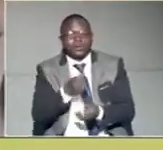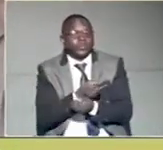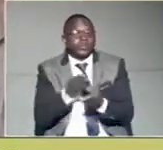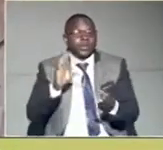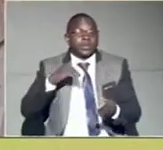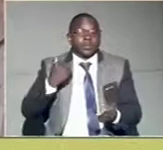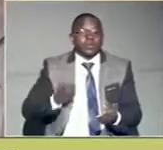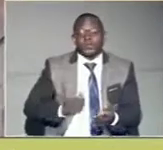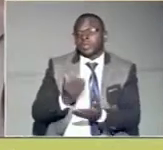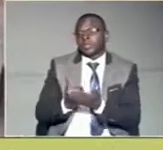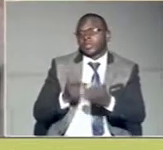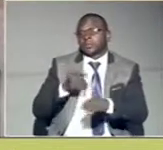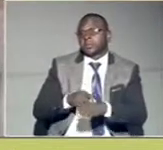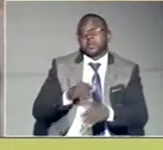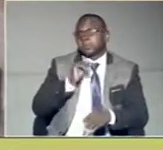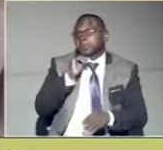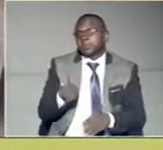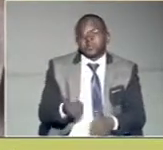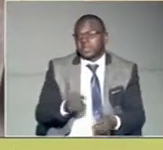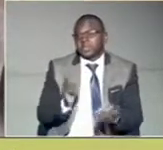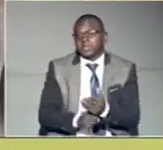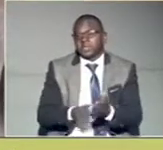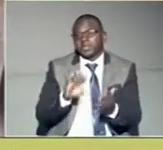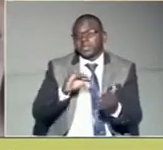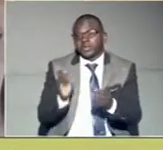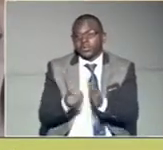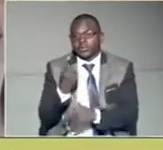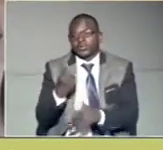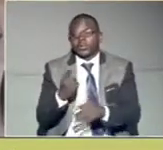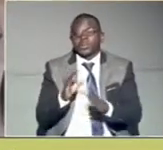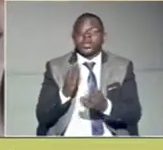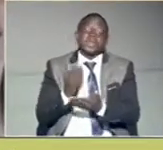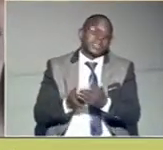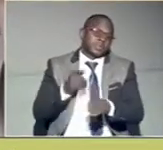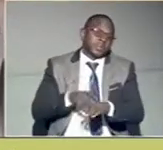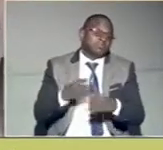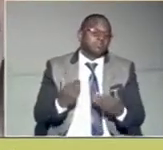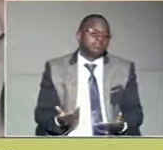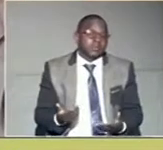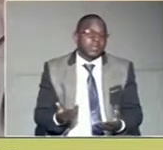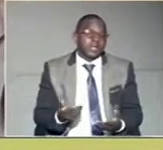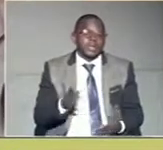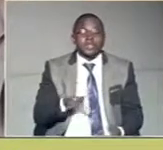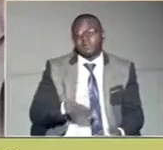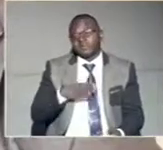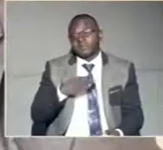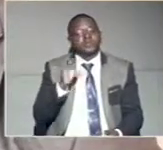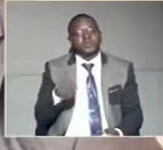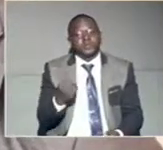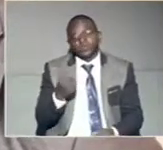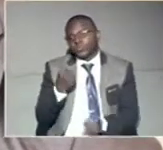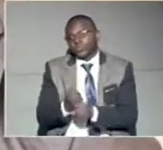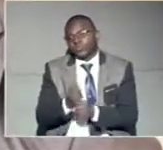women sometimes do not grab opportunities. Sometimes they feel they can't do the